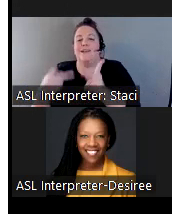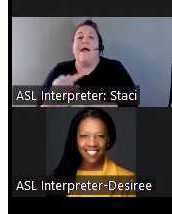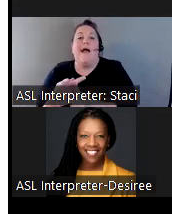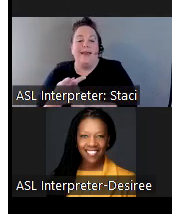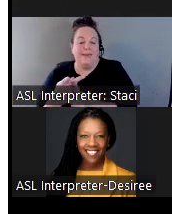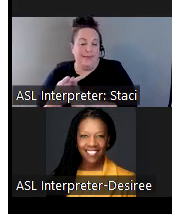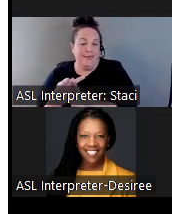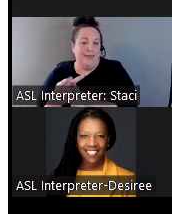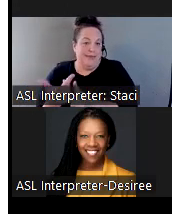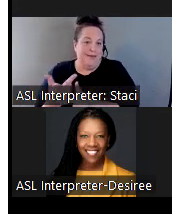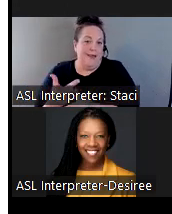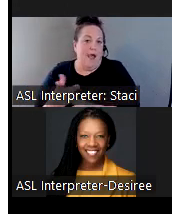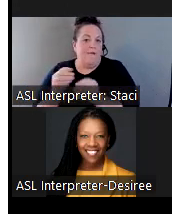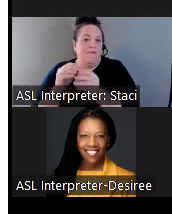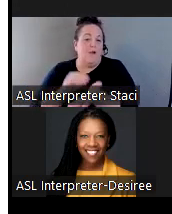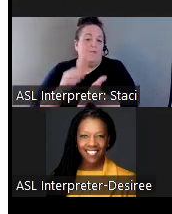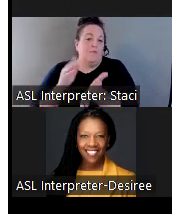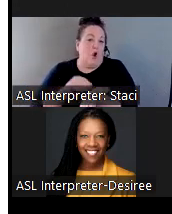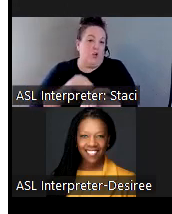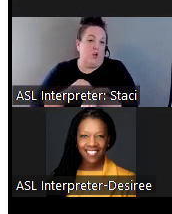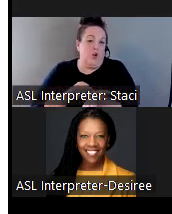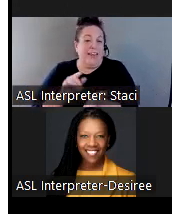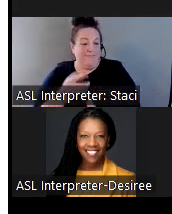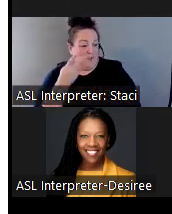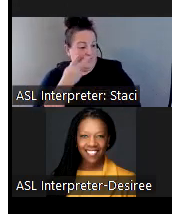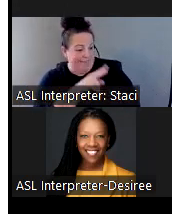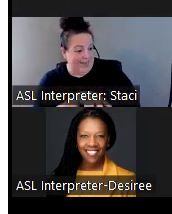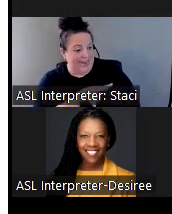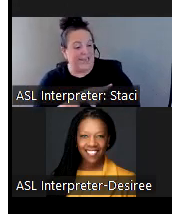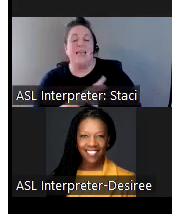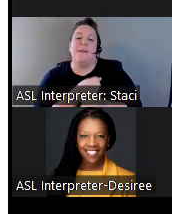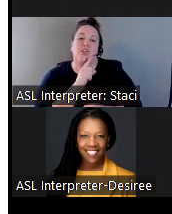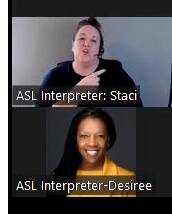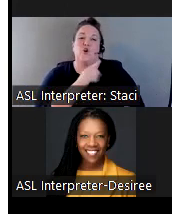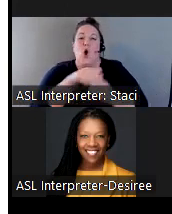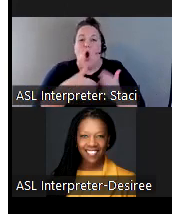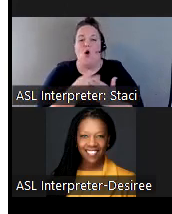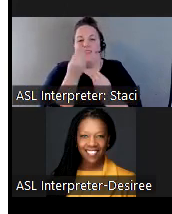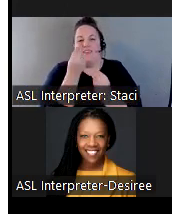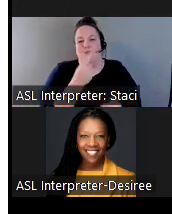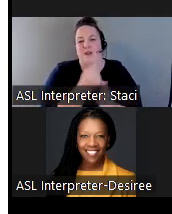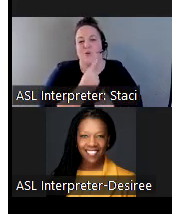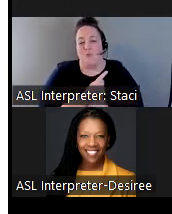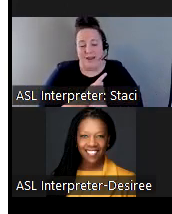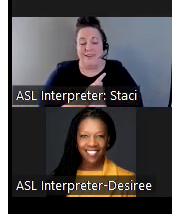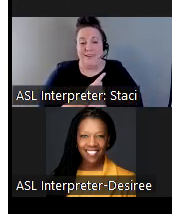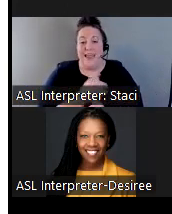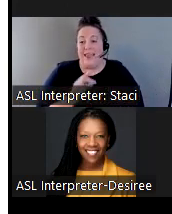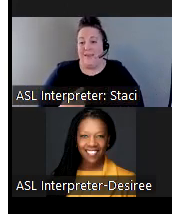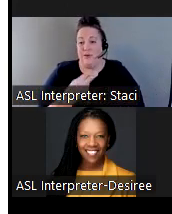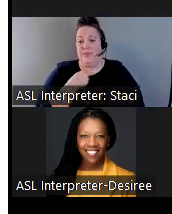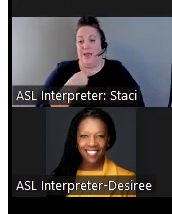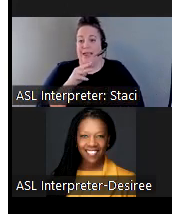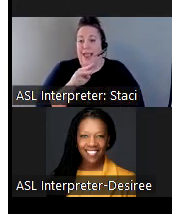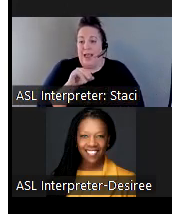family told us. So if you see this child, be sure that information is updated. And again, if you get stuck with